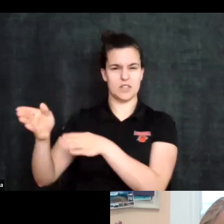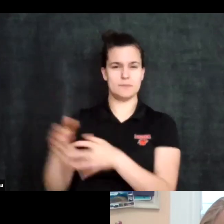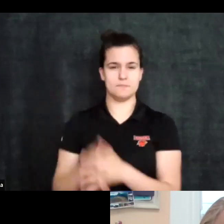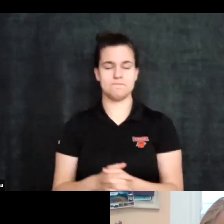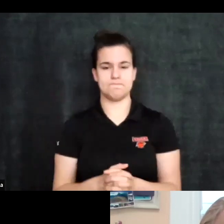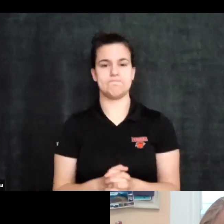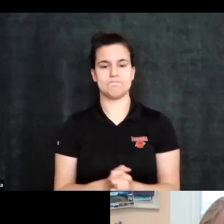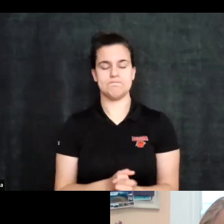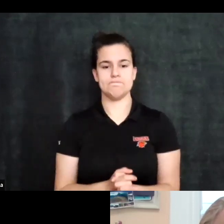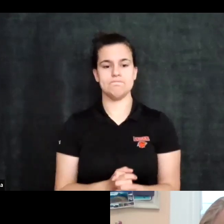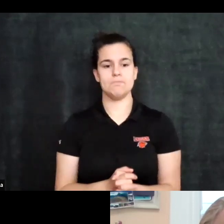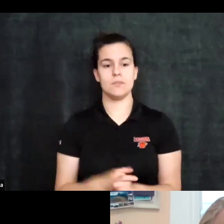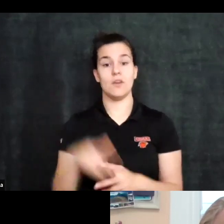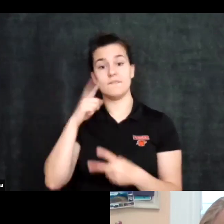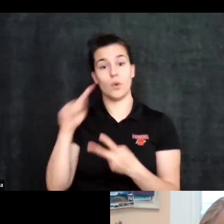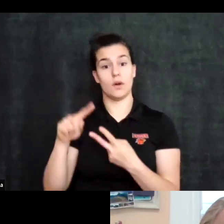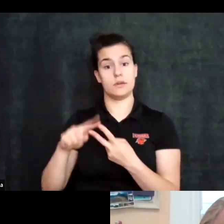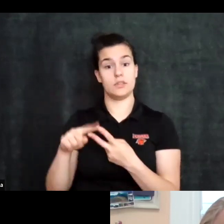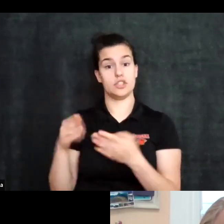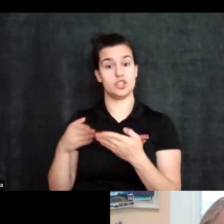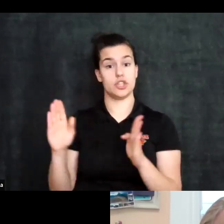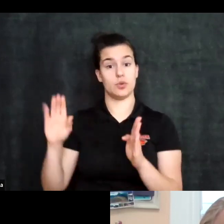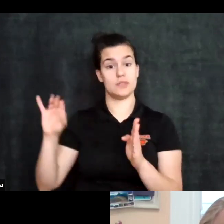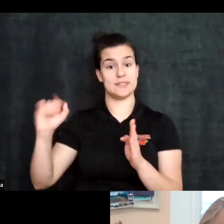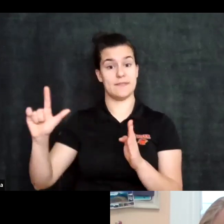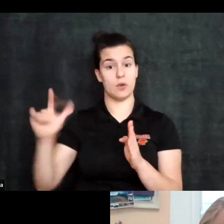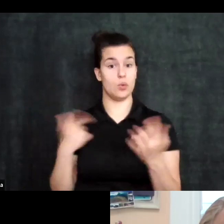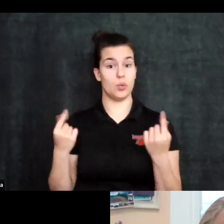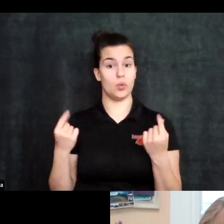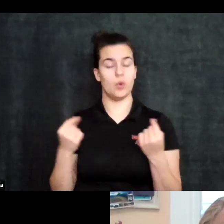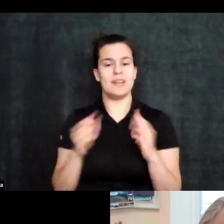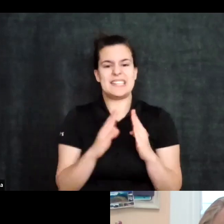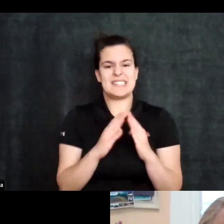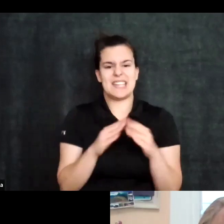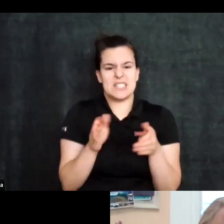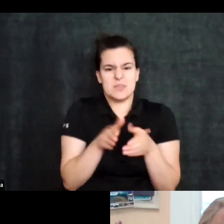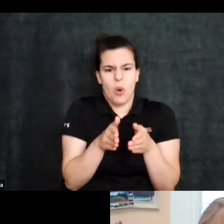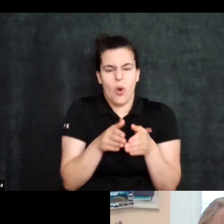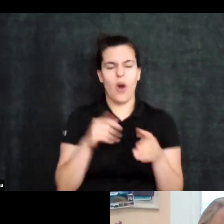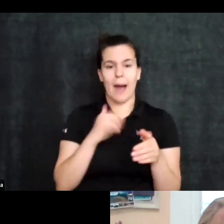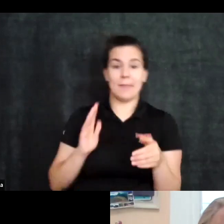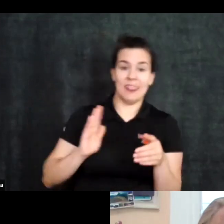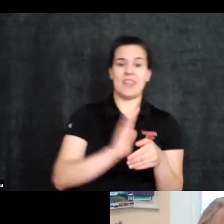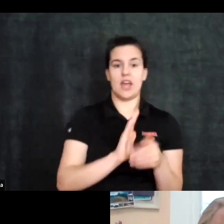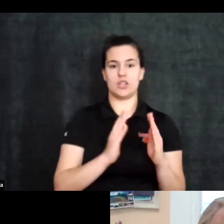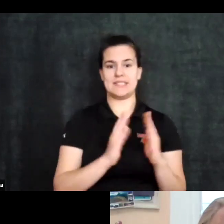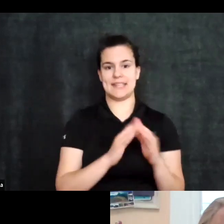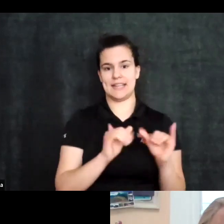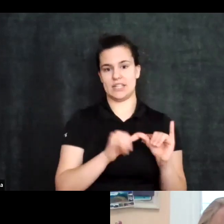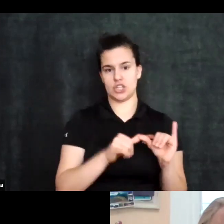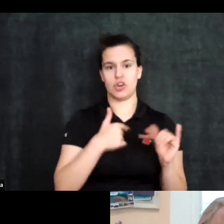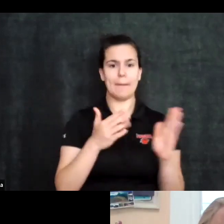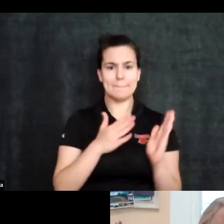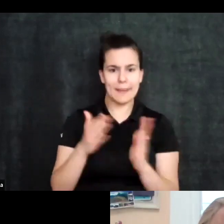So currently on the general civil side, I work for a small city in our area as their city engineer, doing planning,